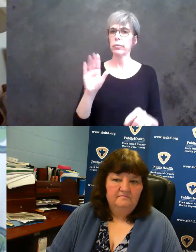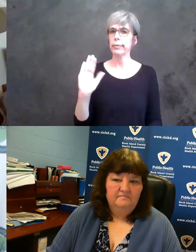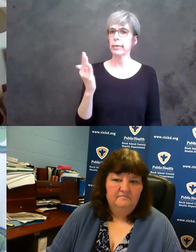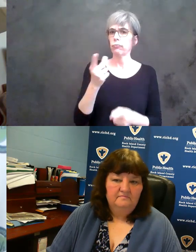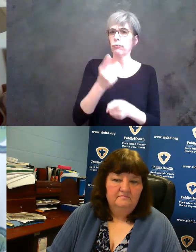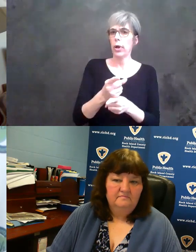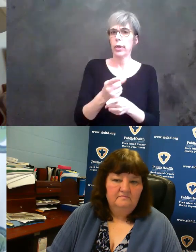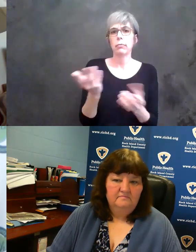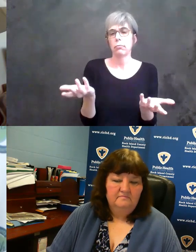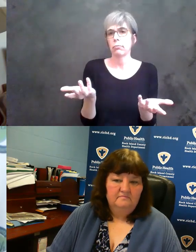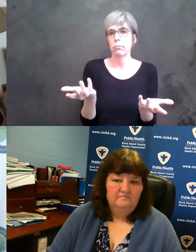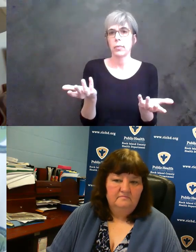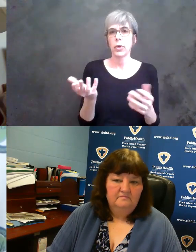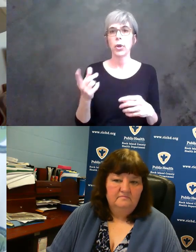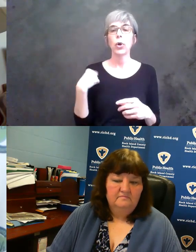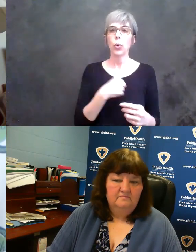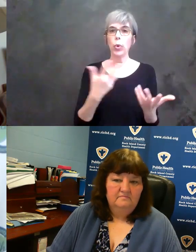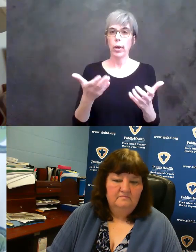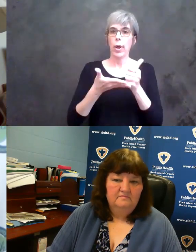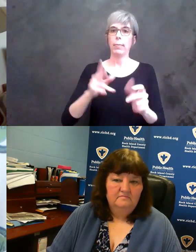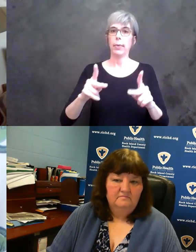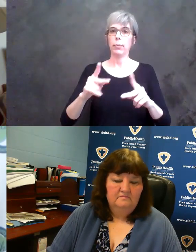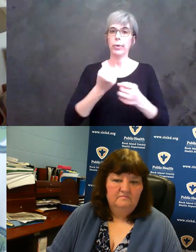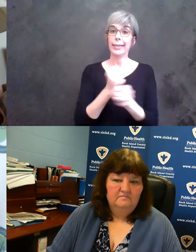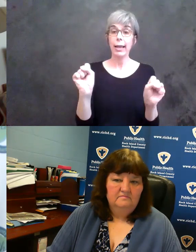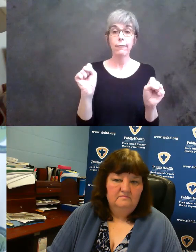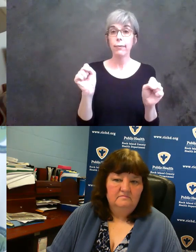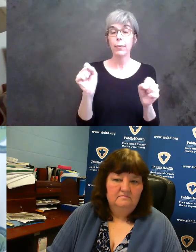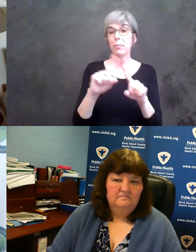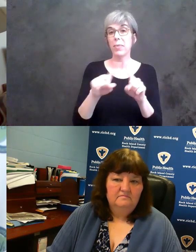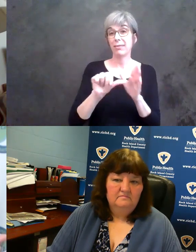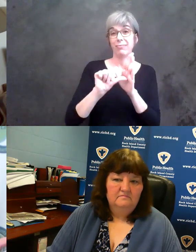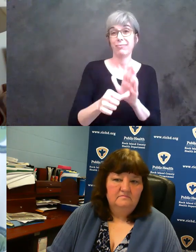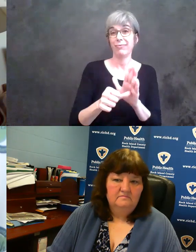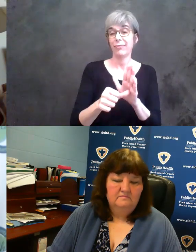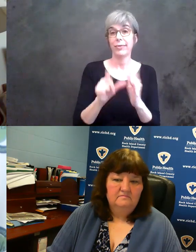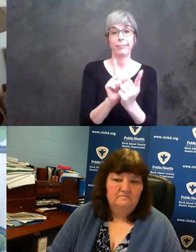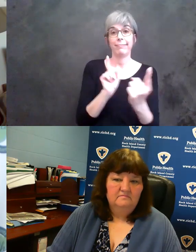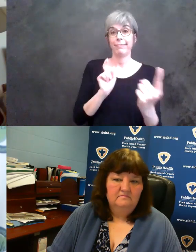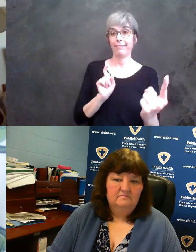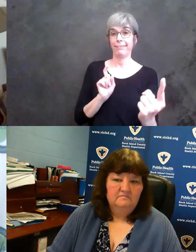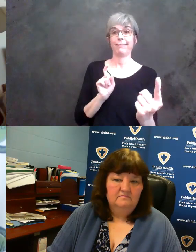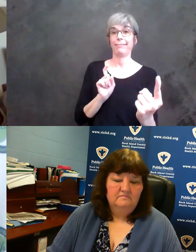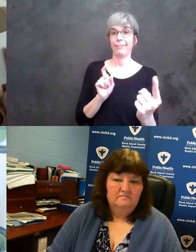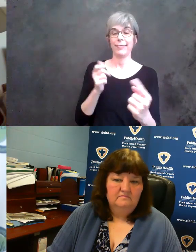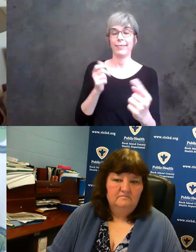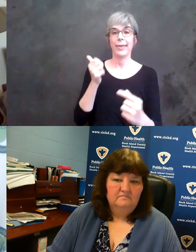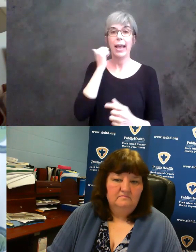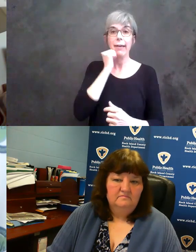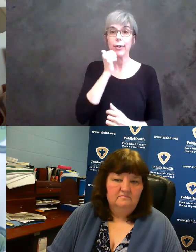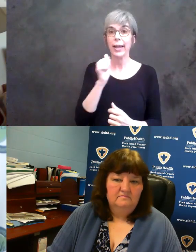only way that we can have an impact is to tell people to maintain social distancing. So we do it in